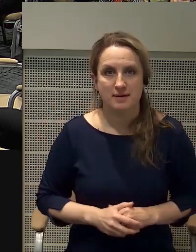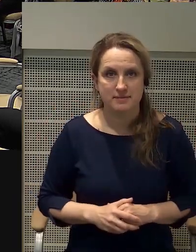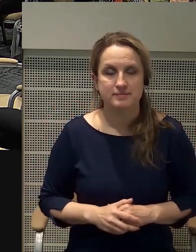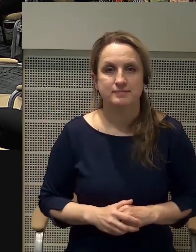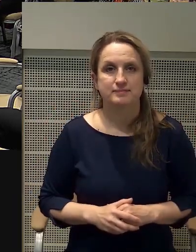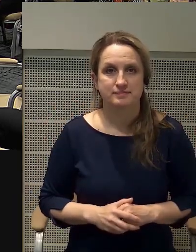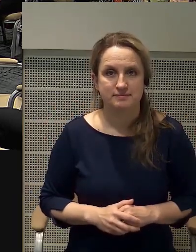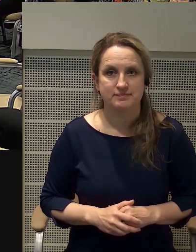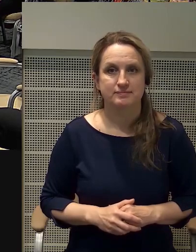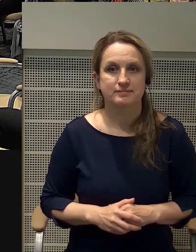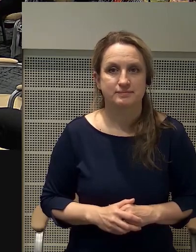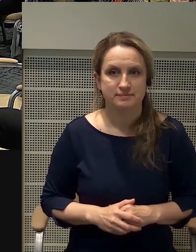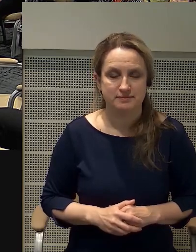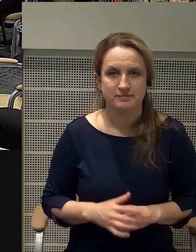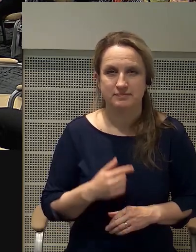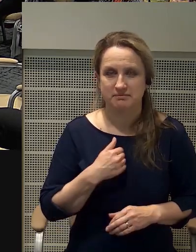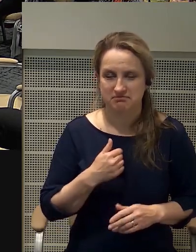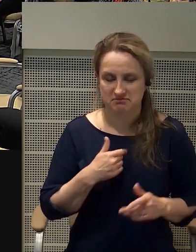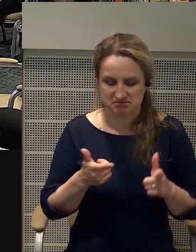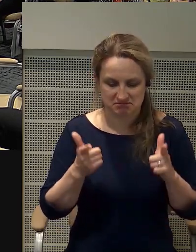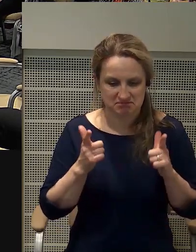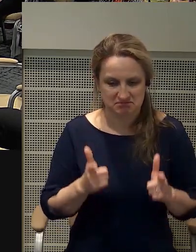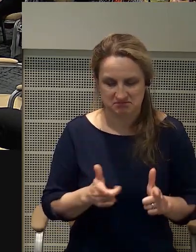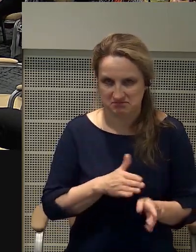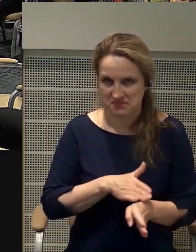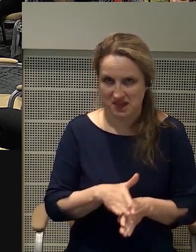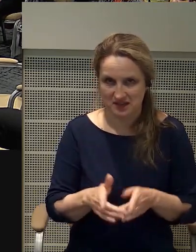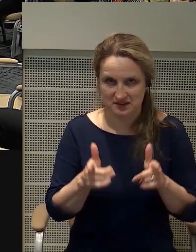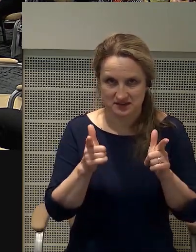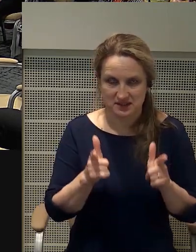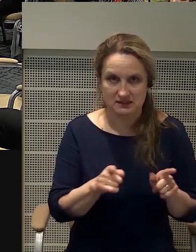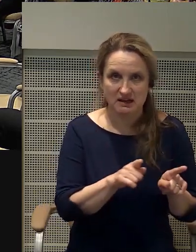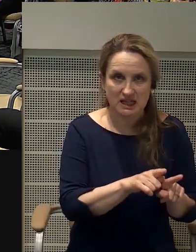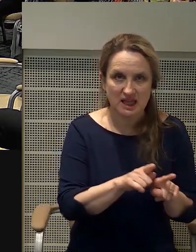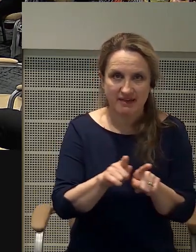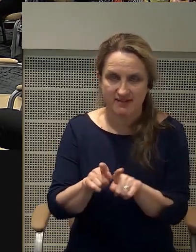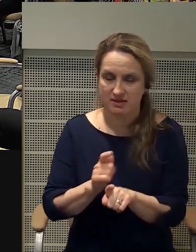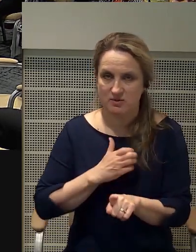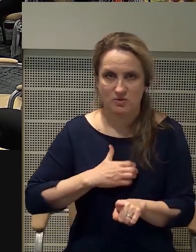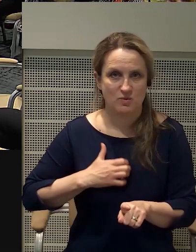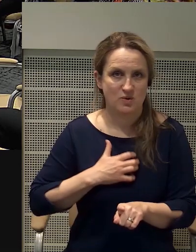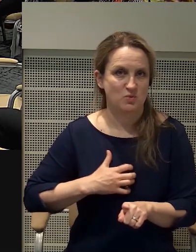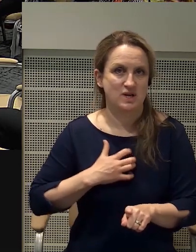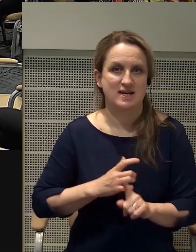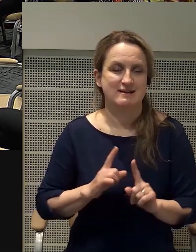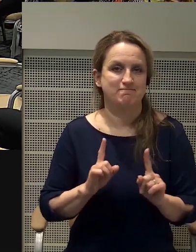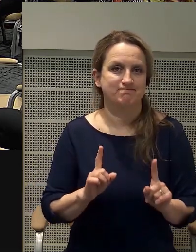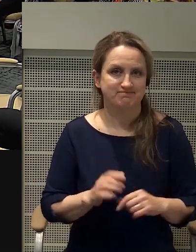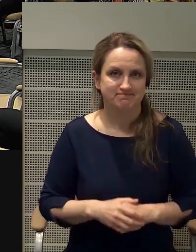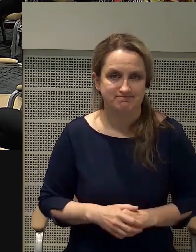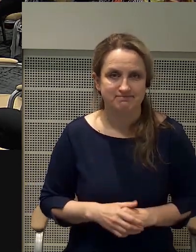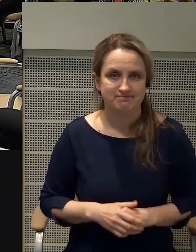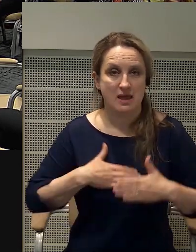siblings have more to say in that research, so I'm happy to catch up with you and maybe do something around